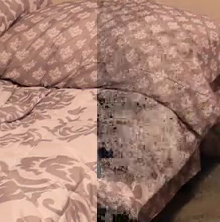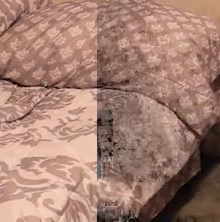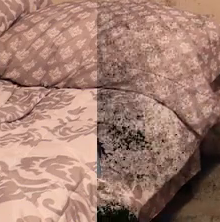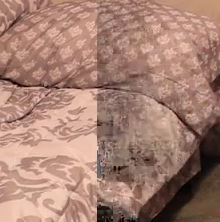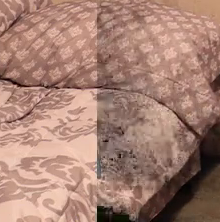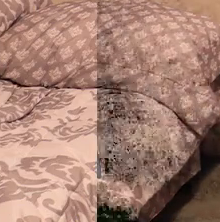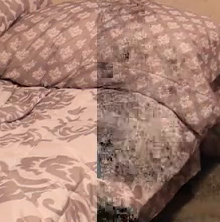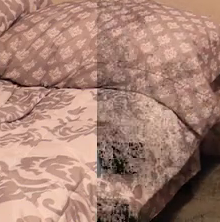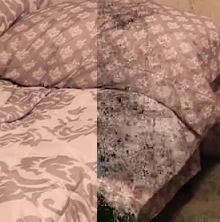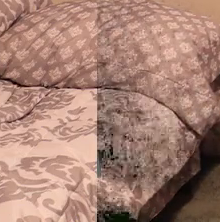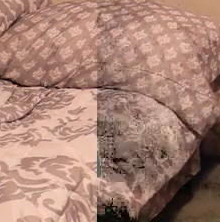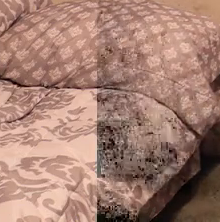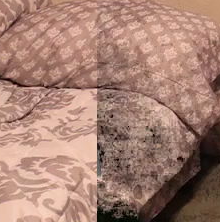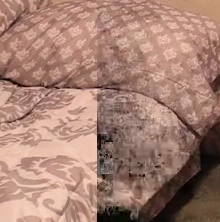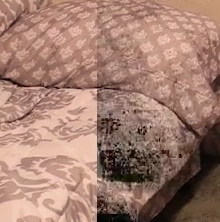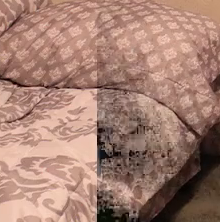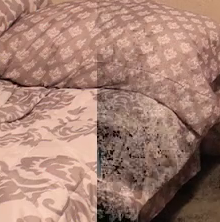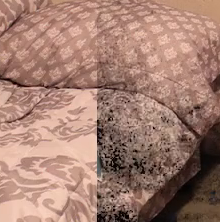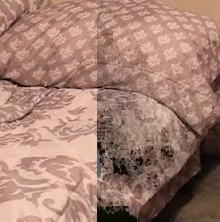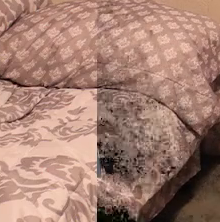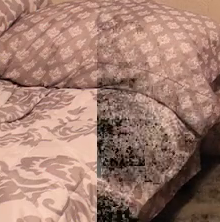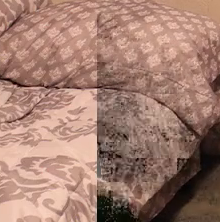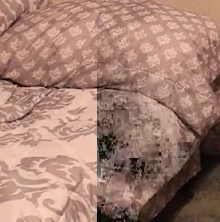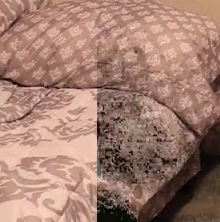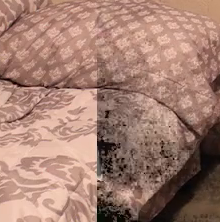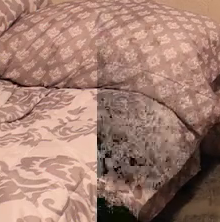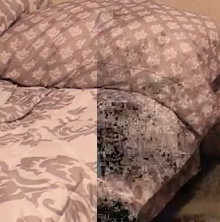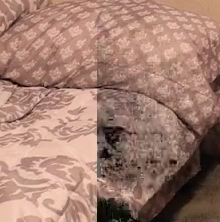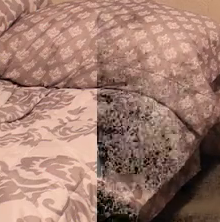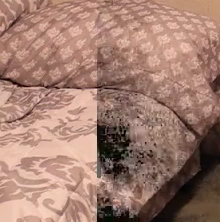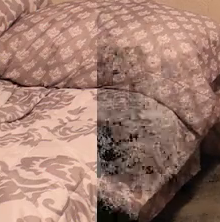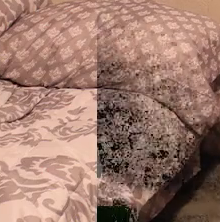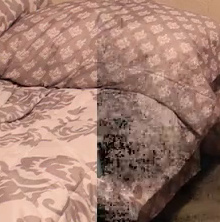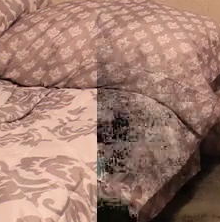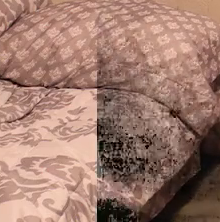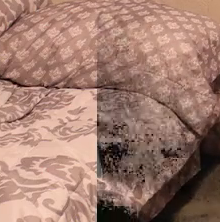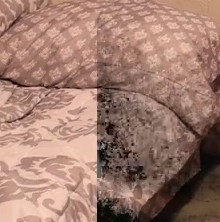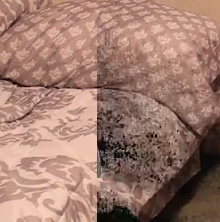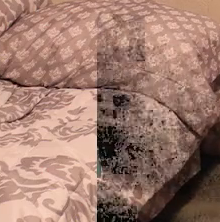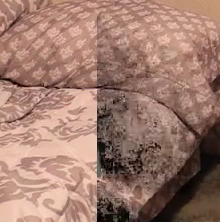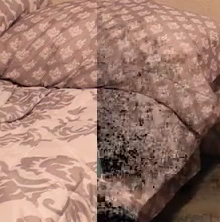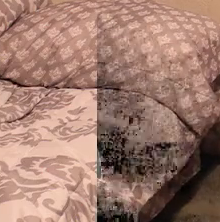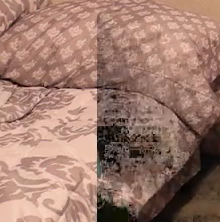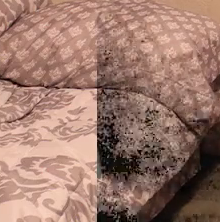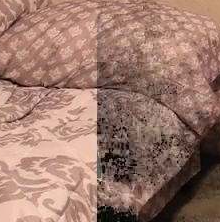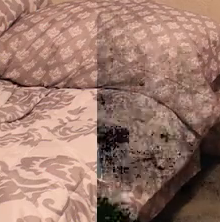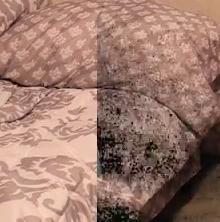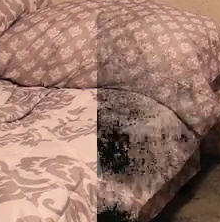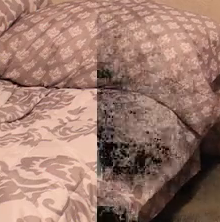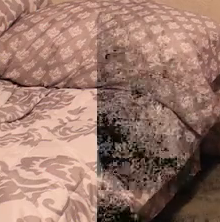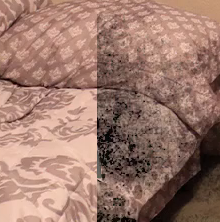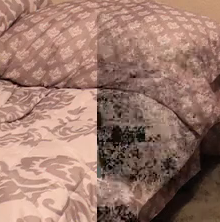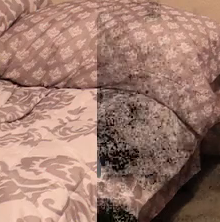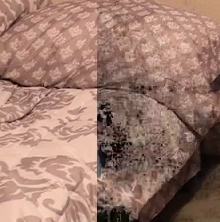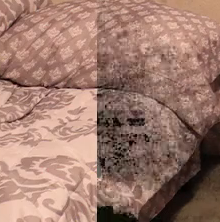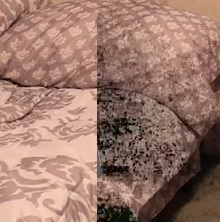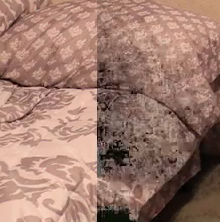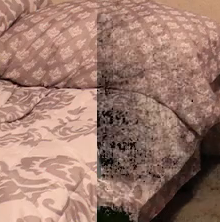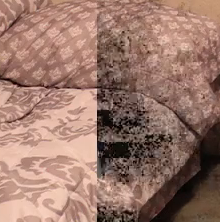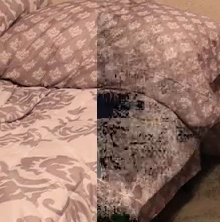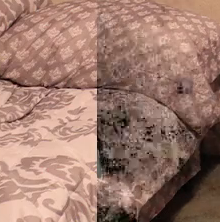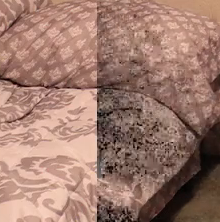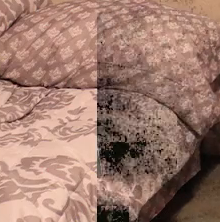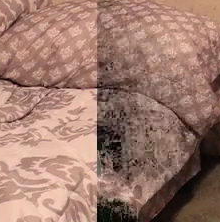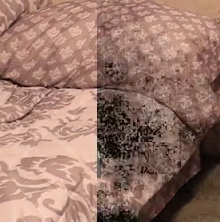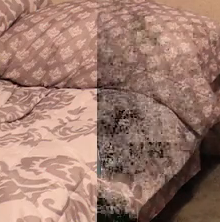in my damn water. What's happening to me? Okay, I need to stop. But thank you guys so much for watching. I hope you